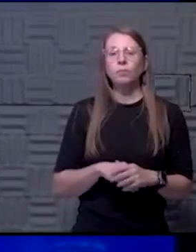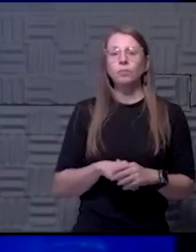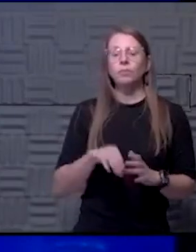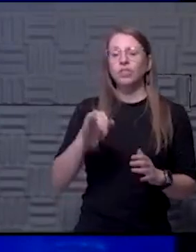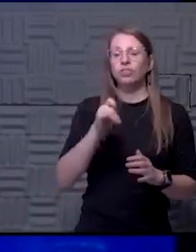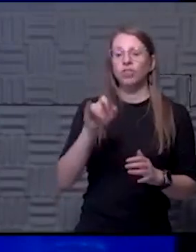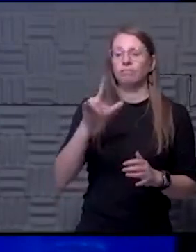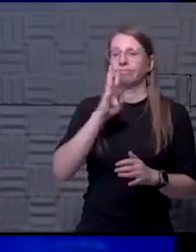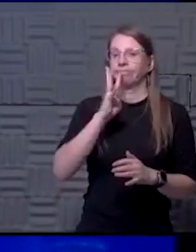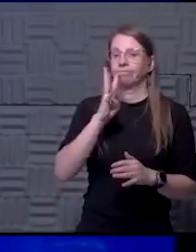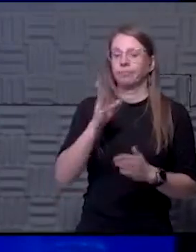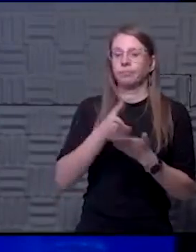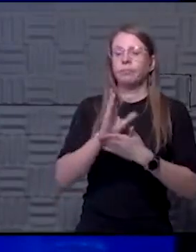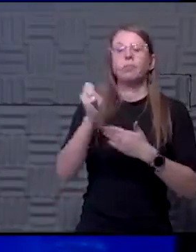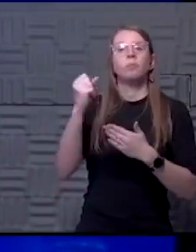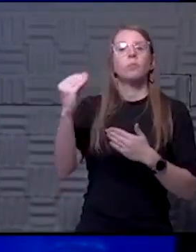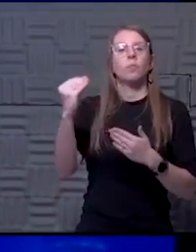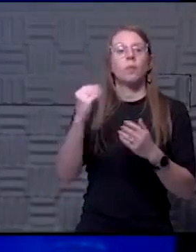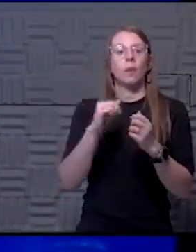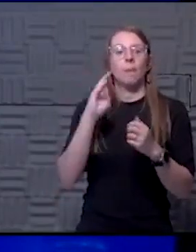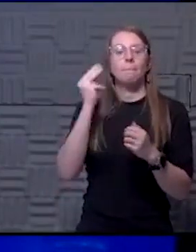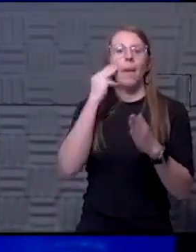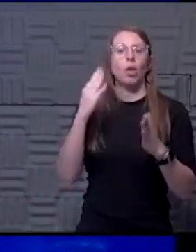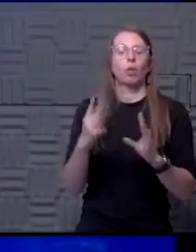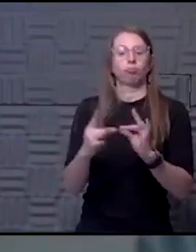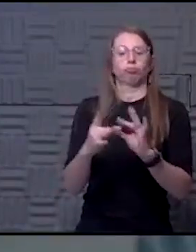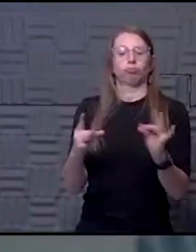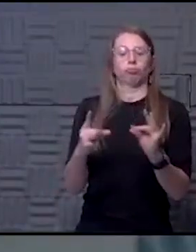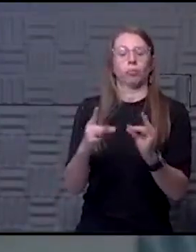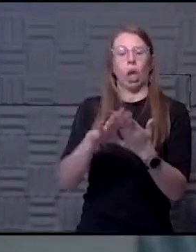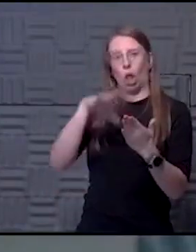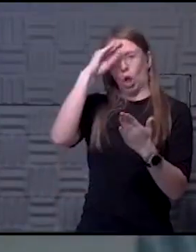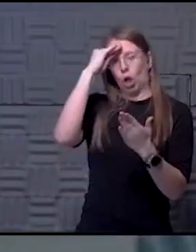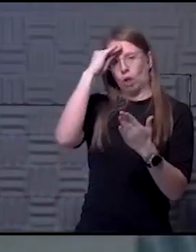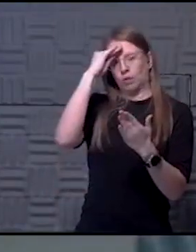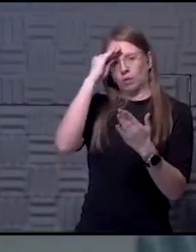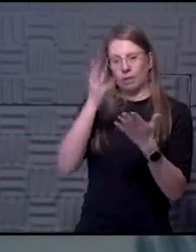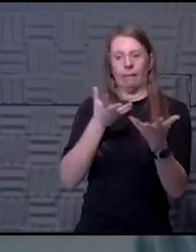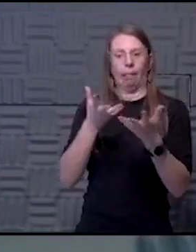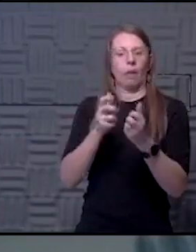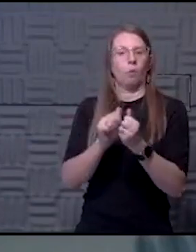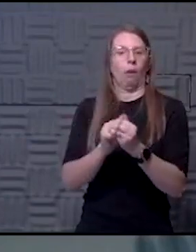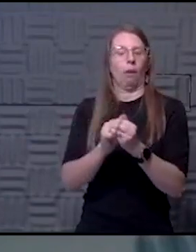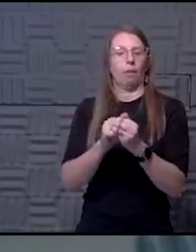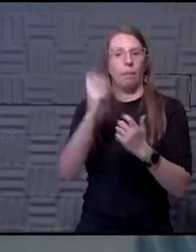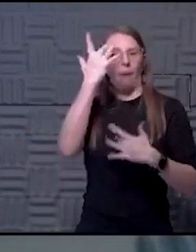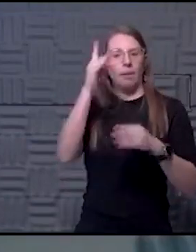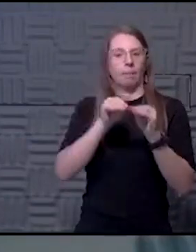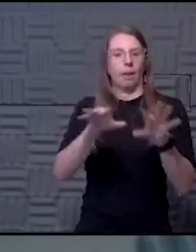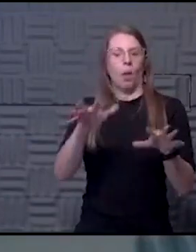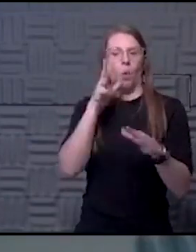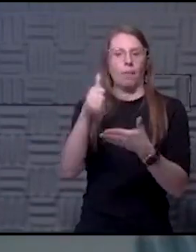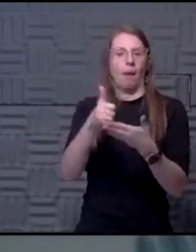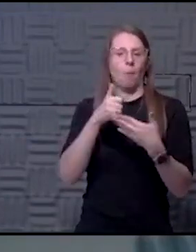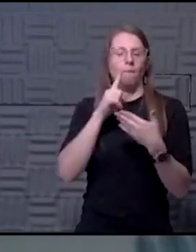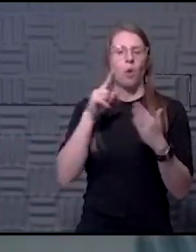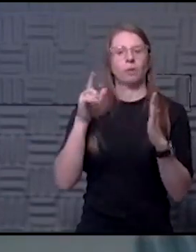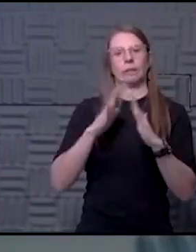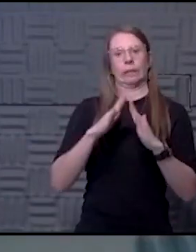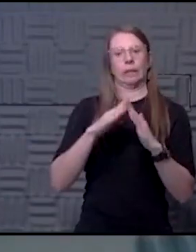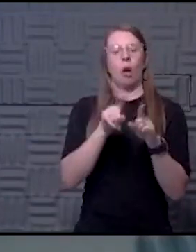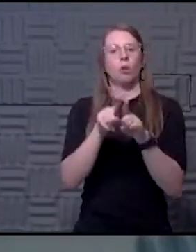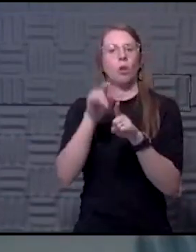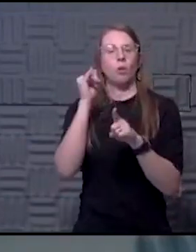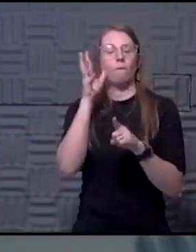So, again, what would the mayor have to say about what he's learned in terms of dealing with this pandemic that will be helpful to the city, and if we